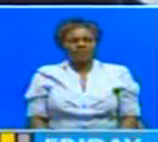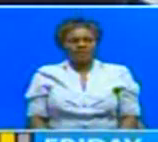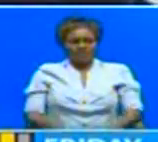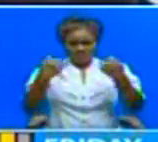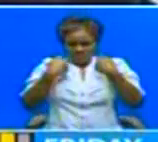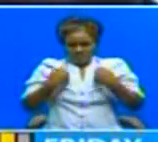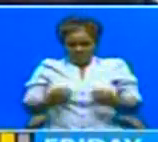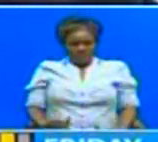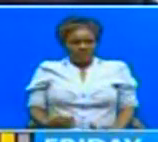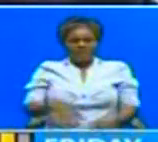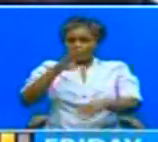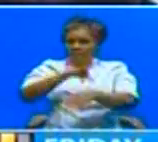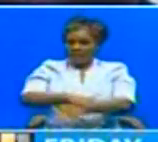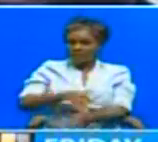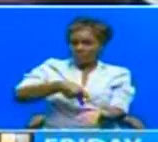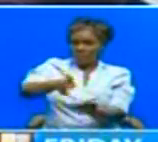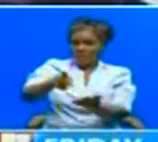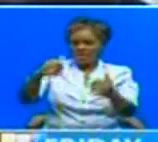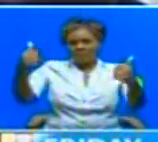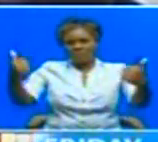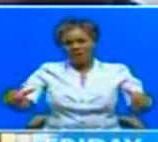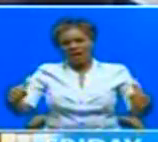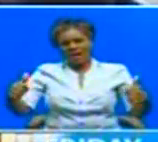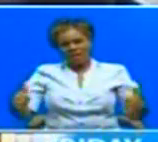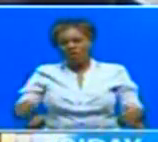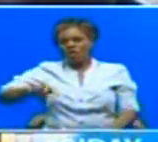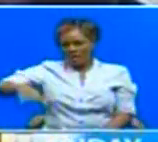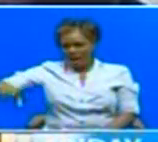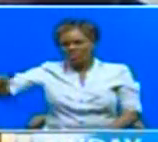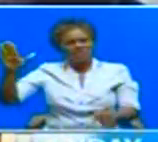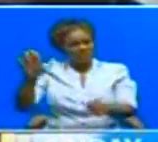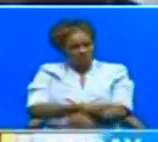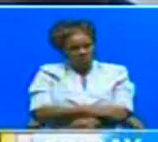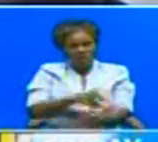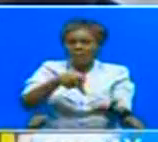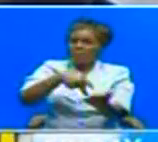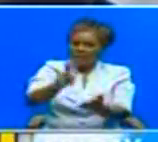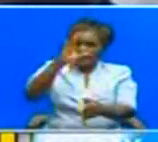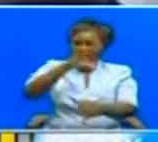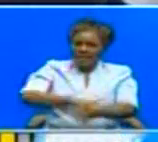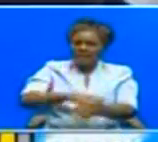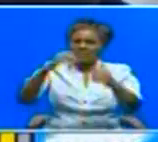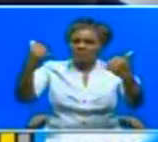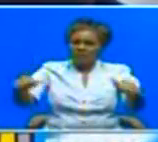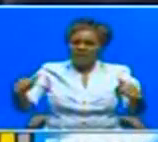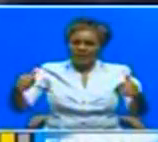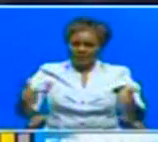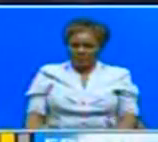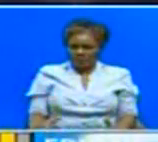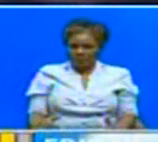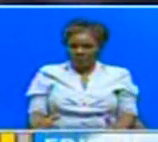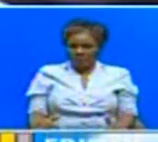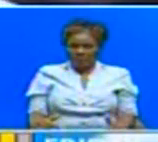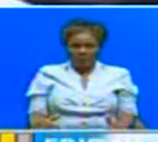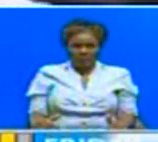Personally, I've also not earned my salary. I mean, the entire county government, nobody has earned the salary. The reason we would